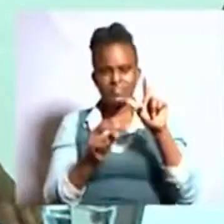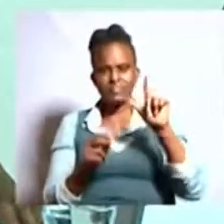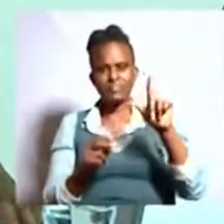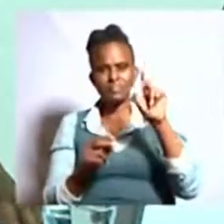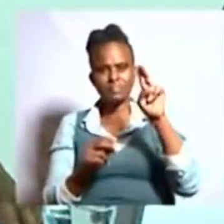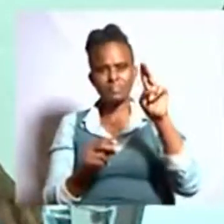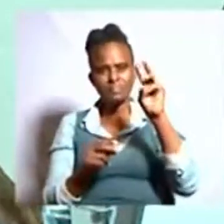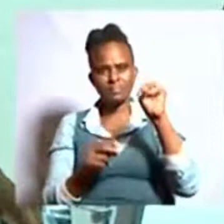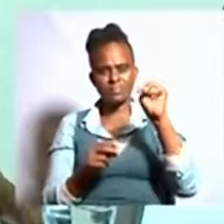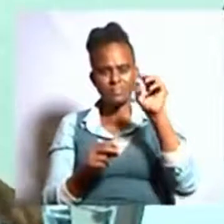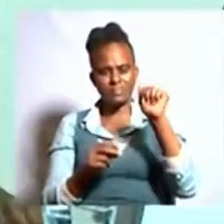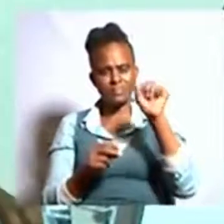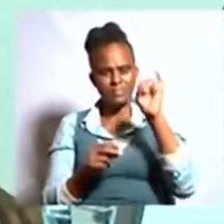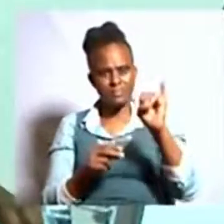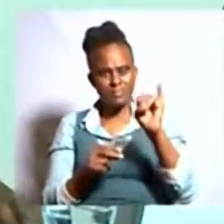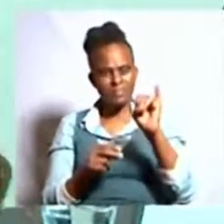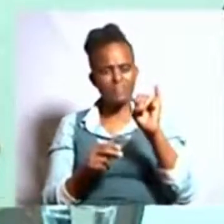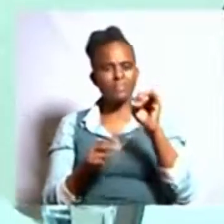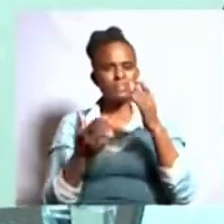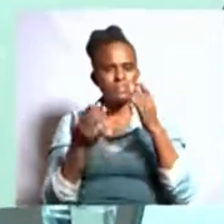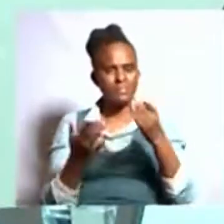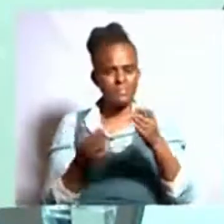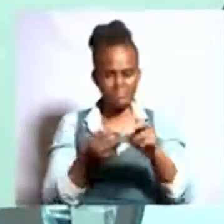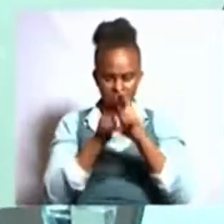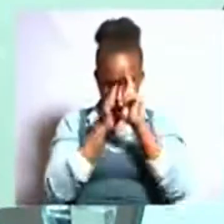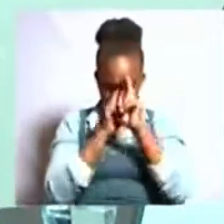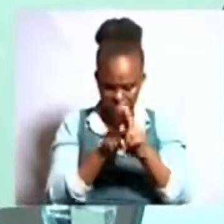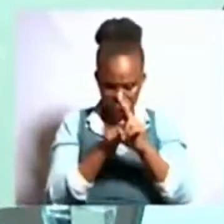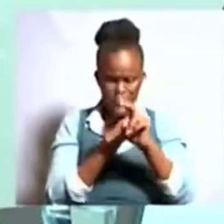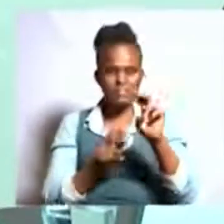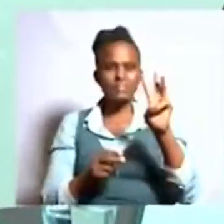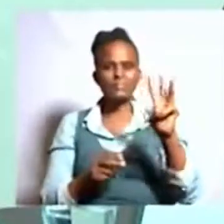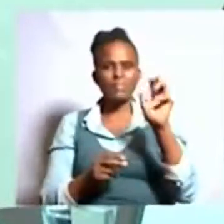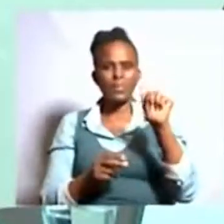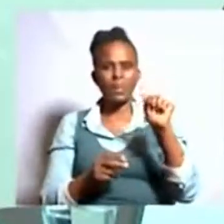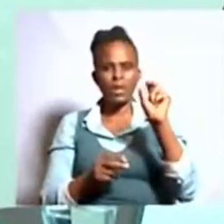and Honorable Wamunyima.